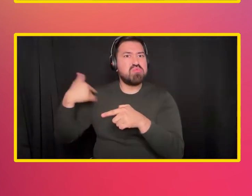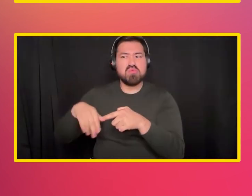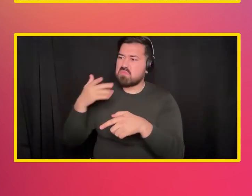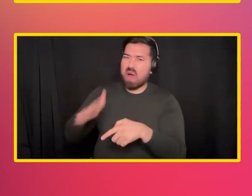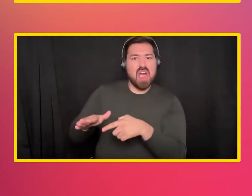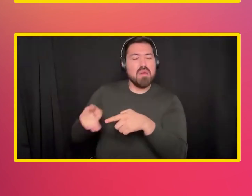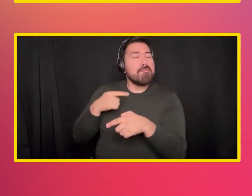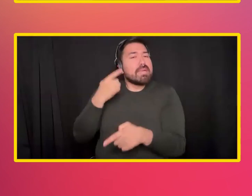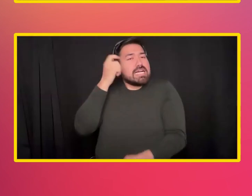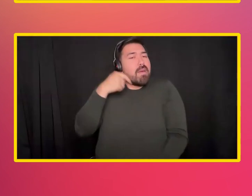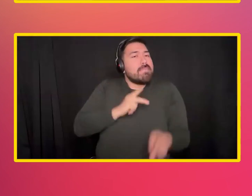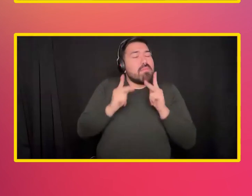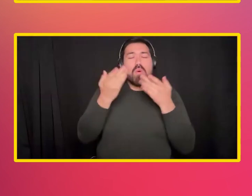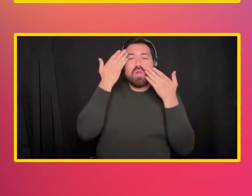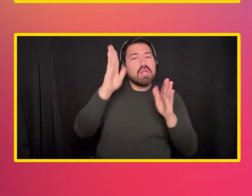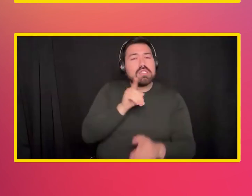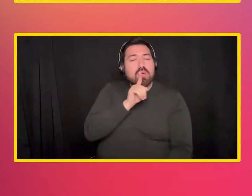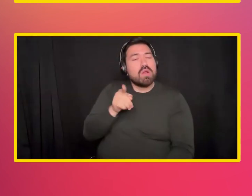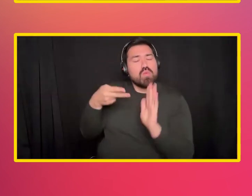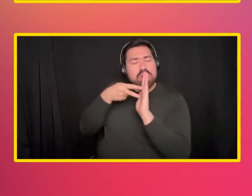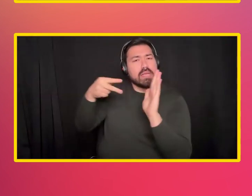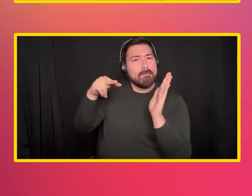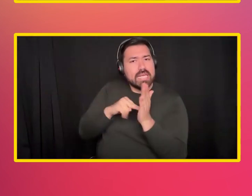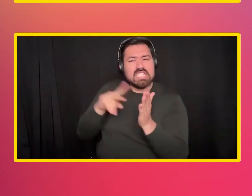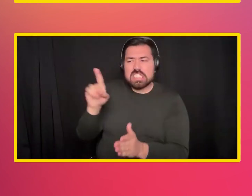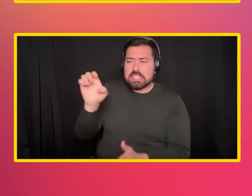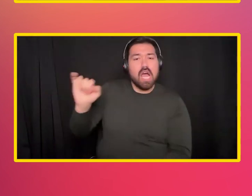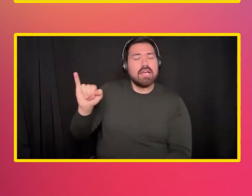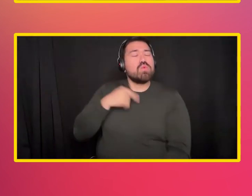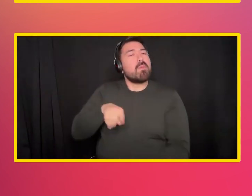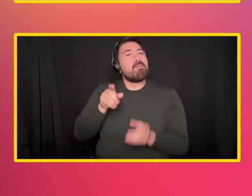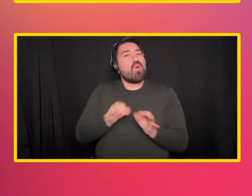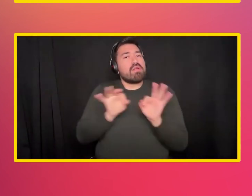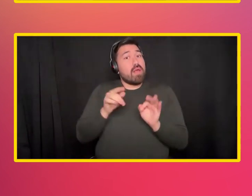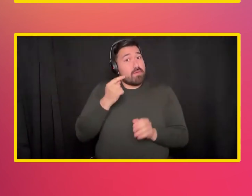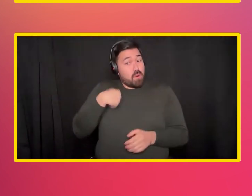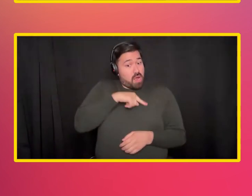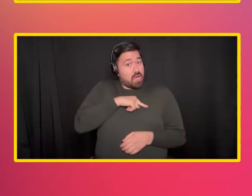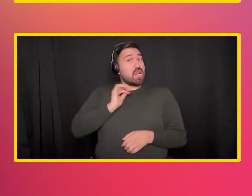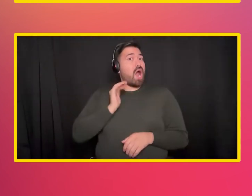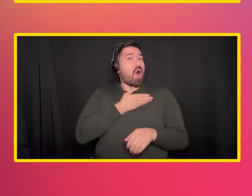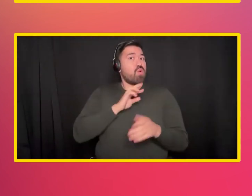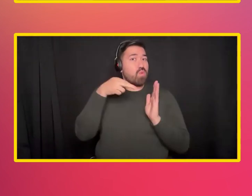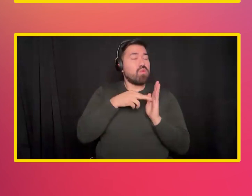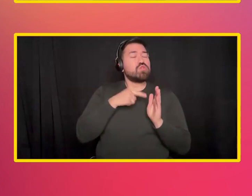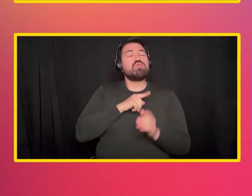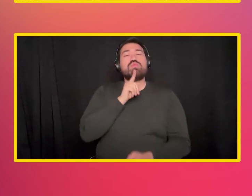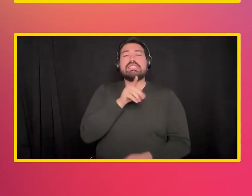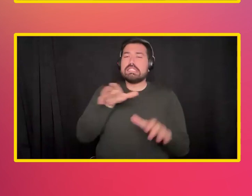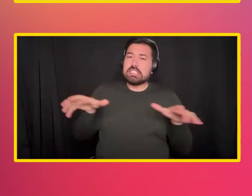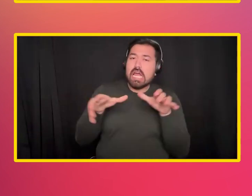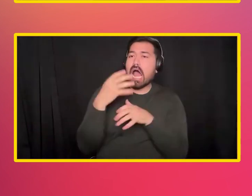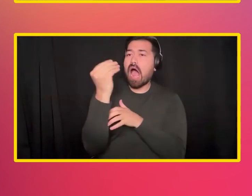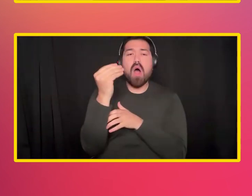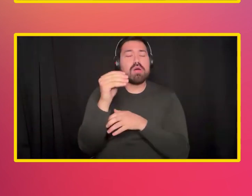when nobody understands what it means. And so it's incumbent upon us who do understand what it means to get out and